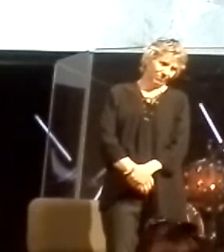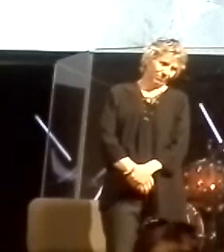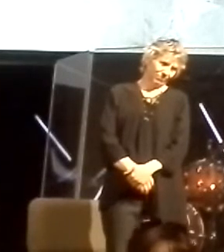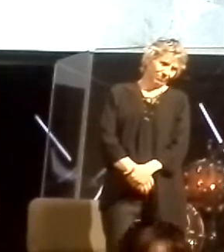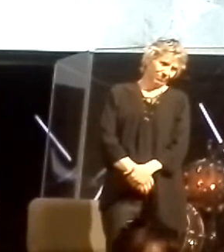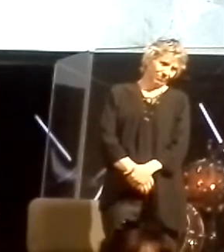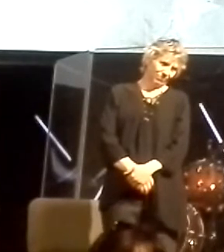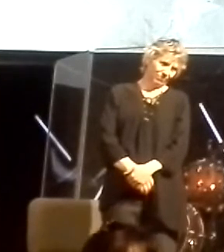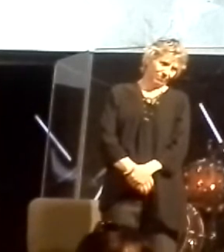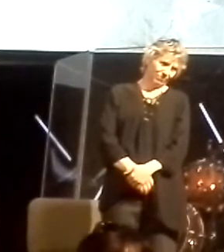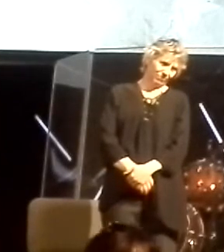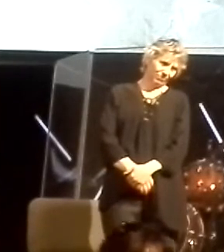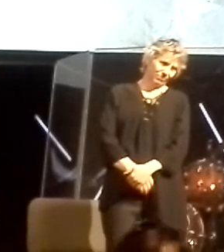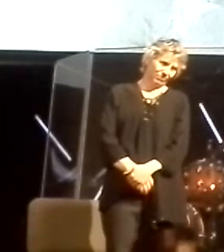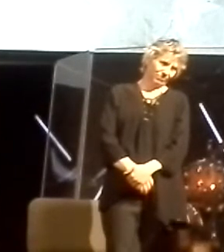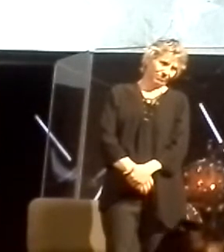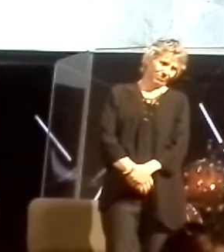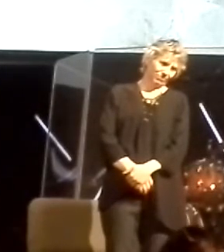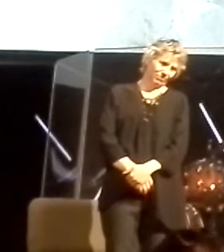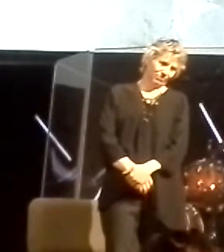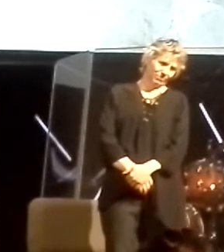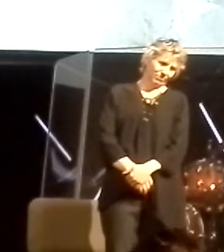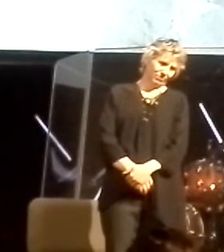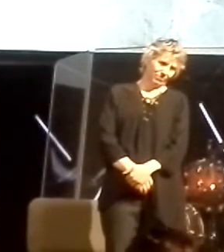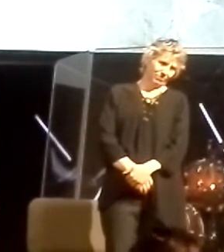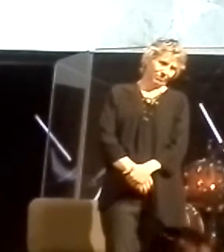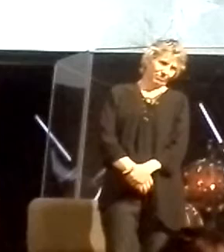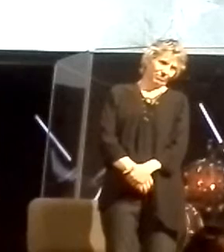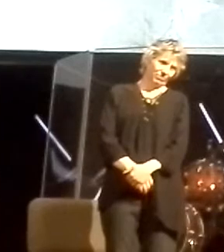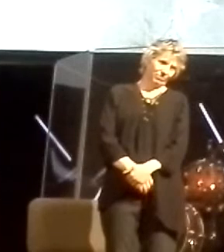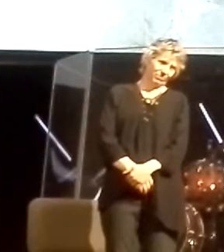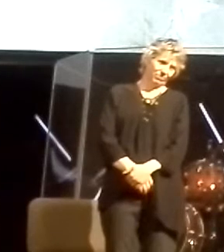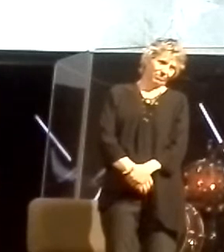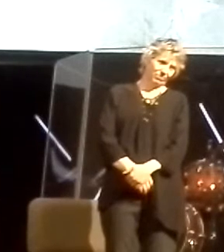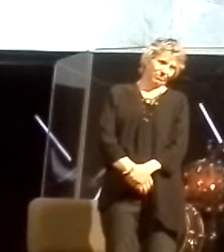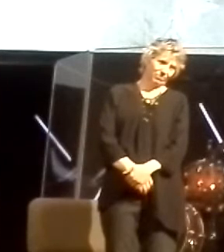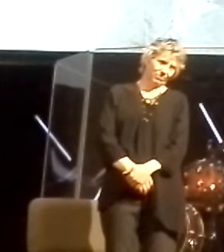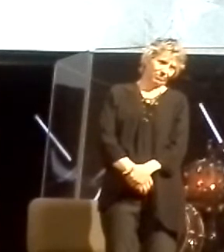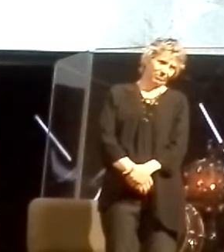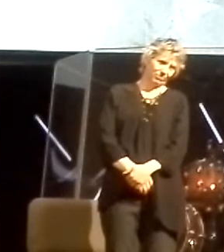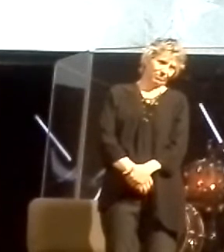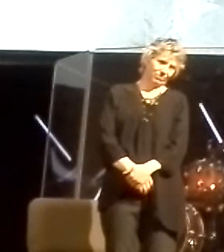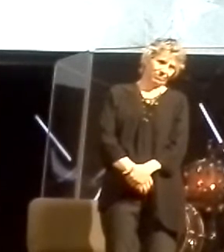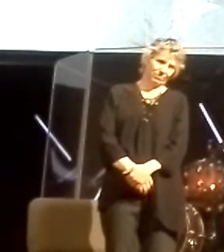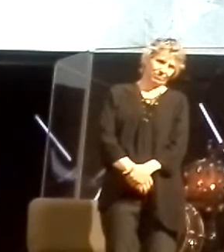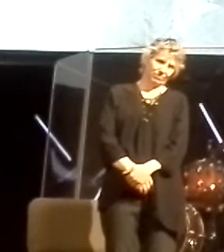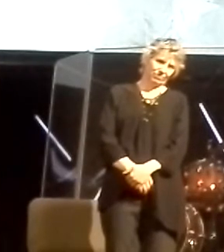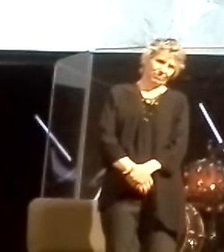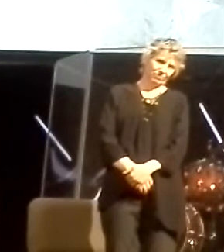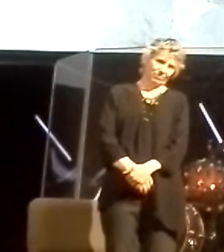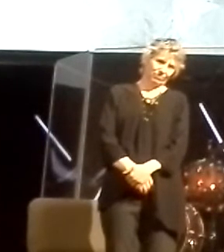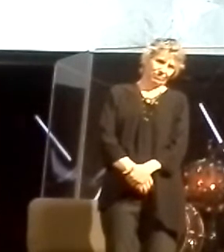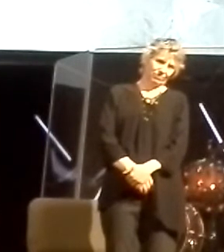knees With a hand over my hands You look at me